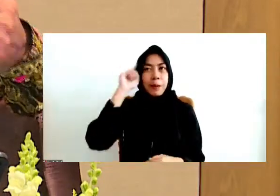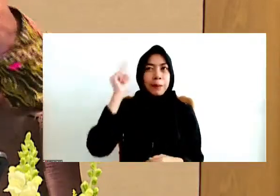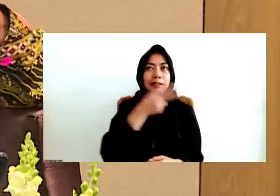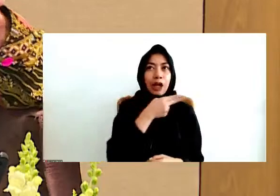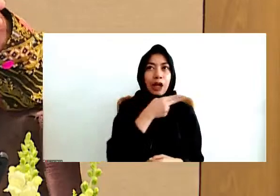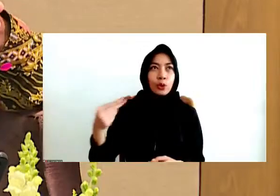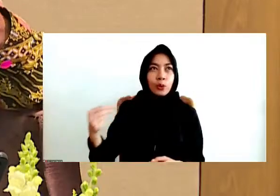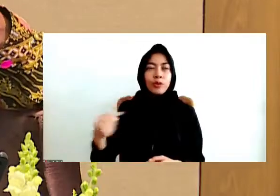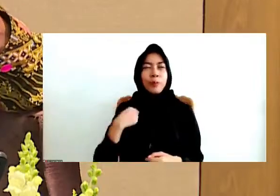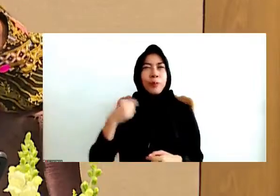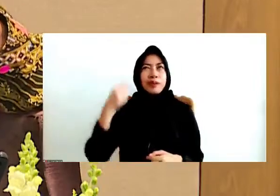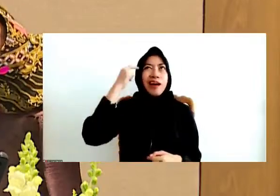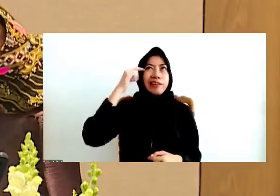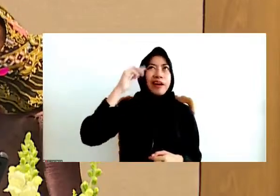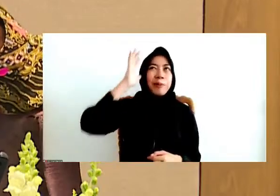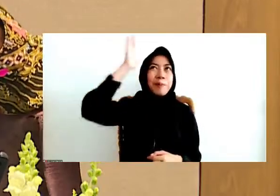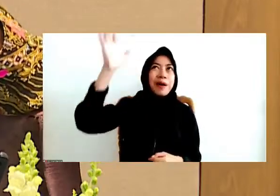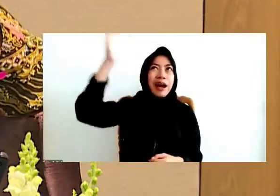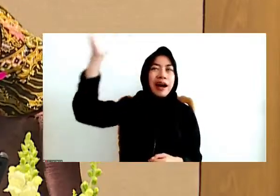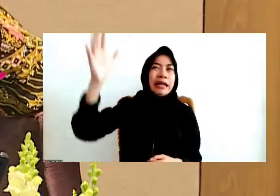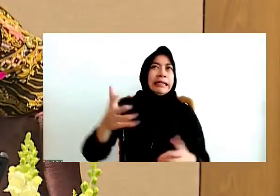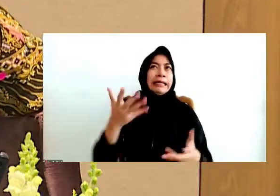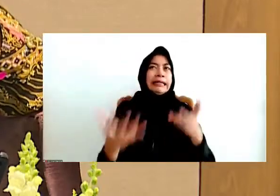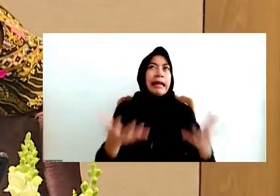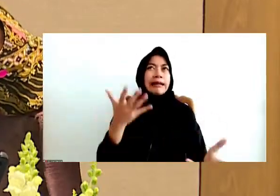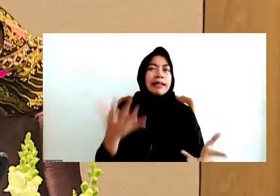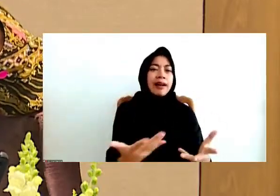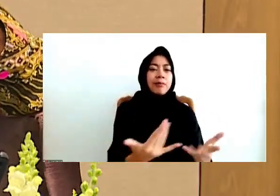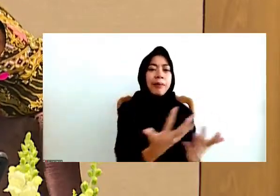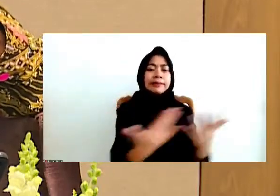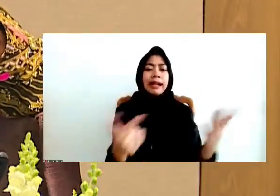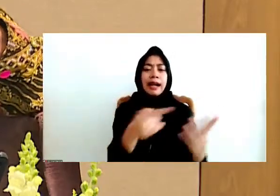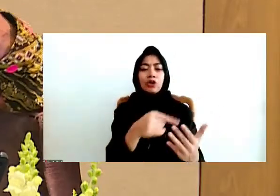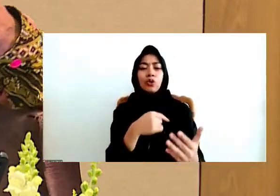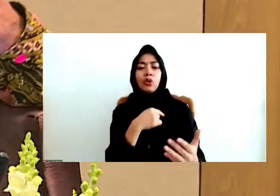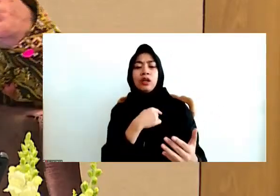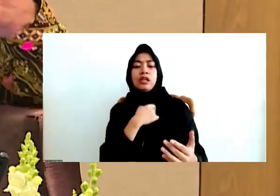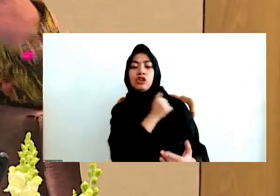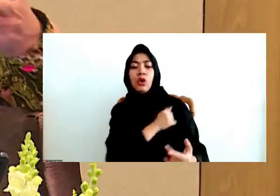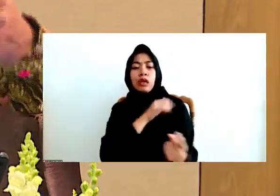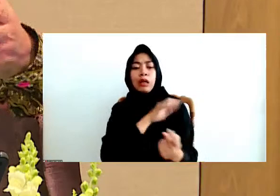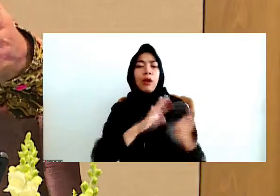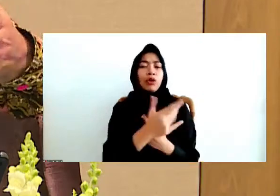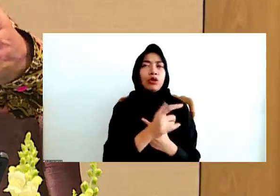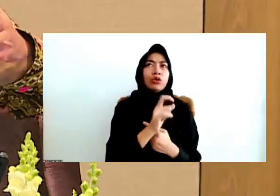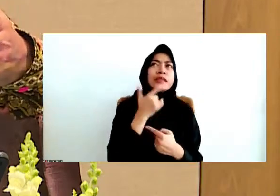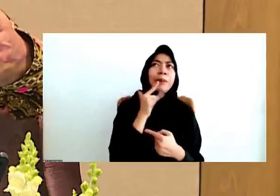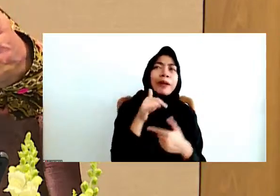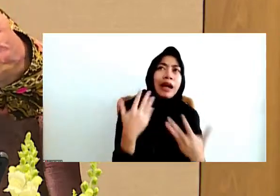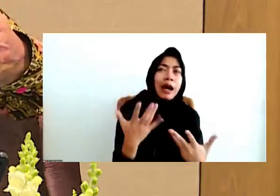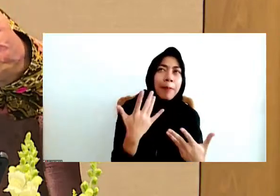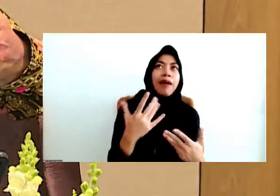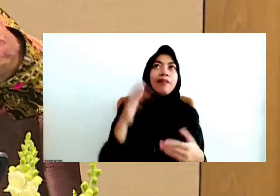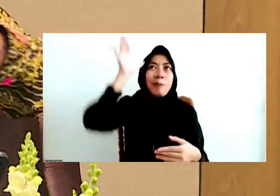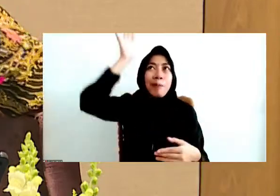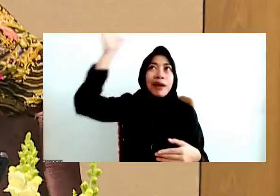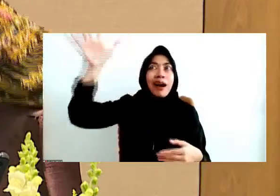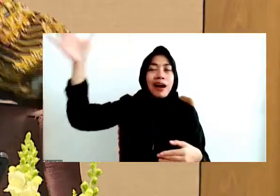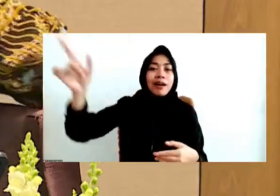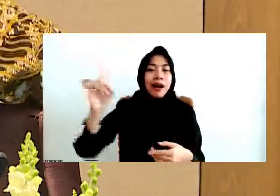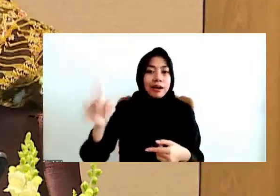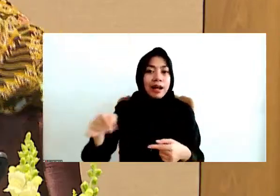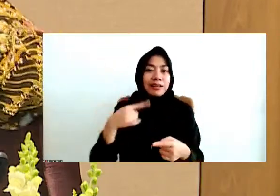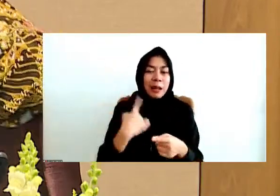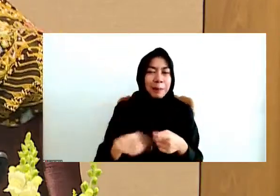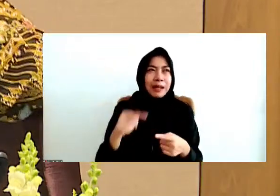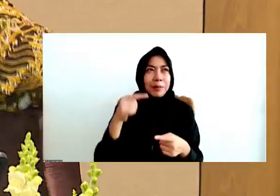be. But this country is in the process actually in building the more comprehensive social protection. So